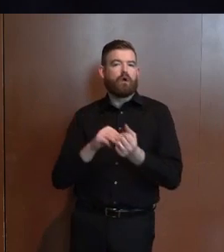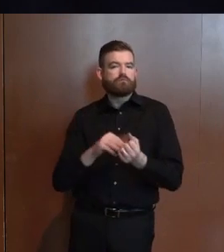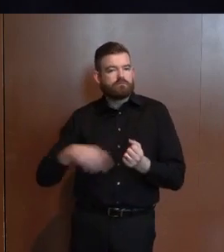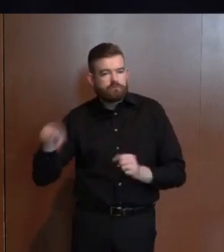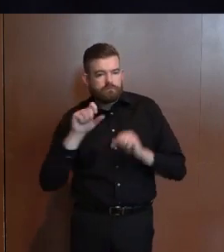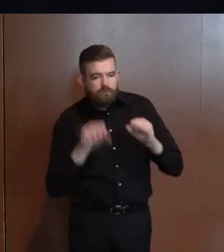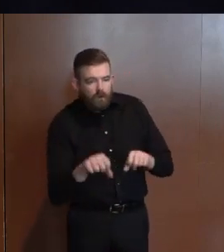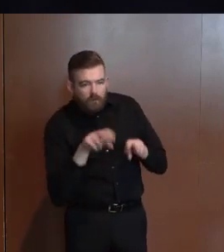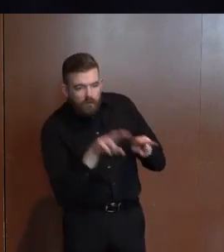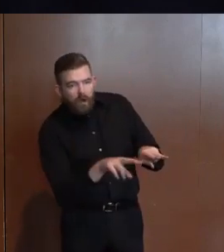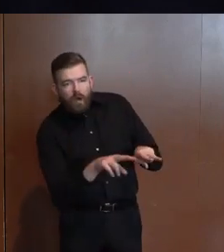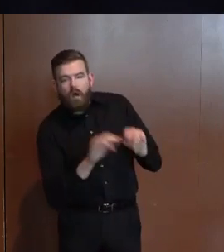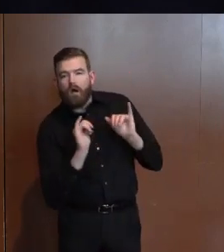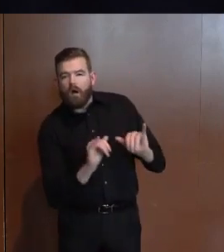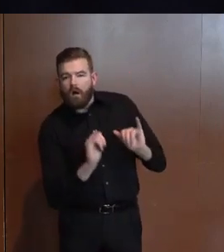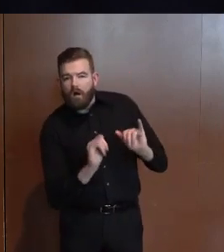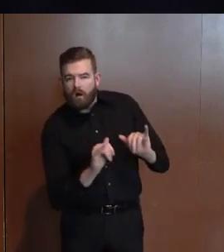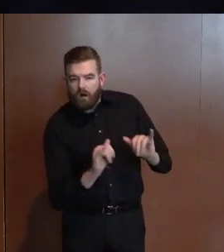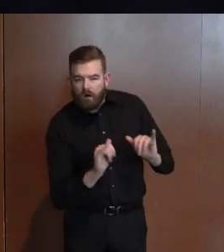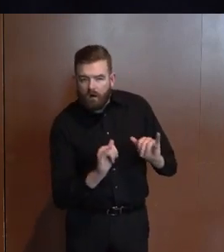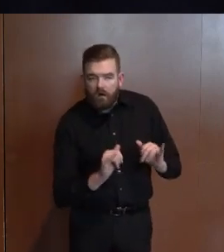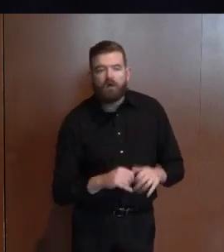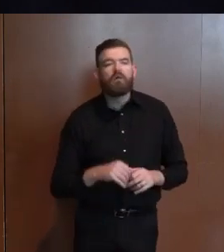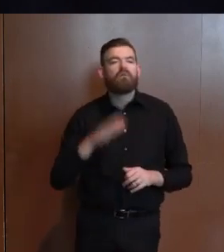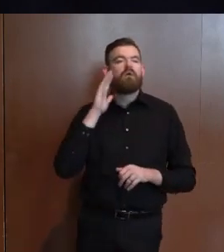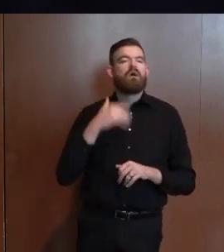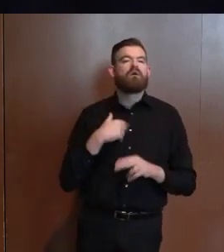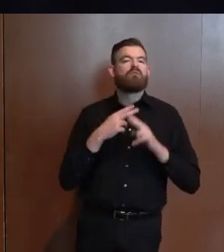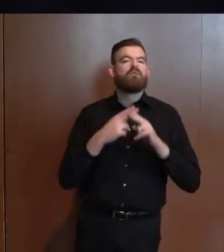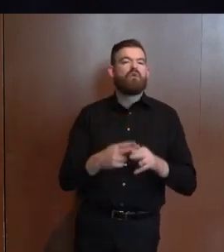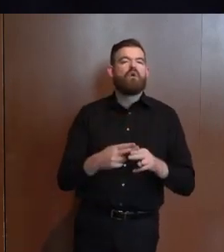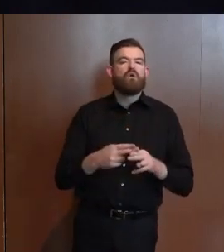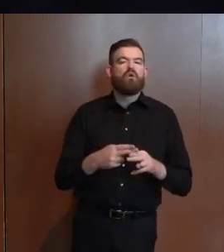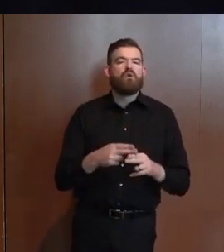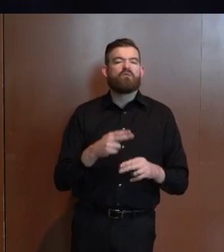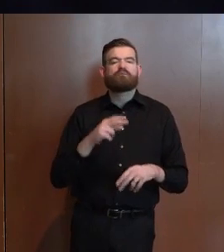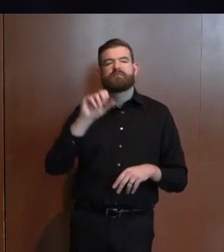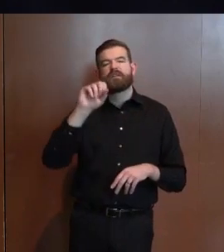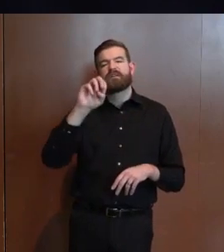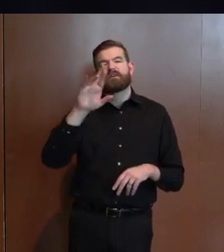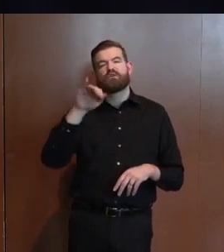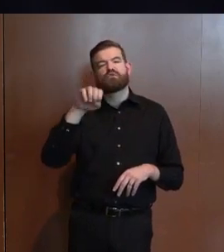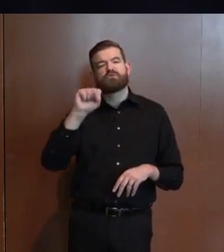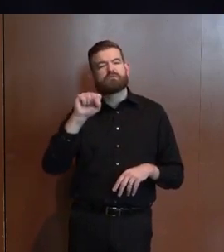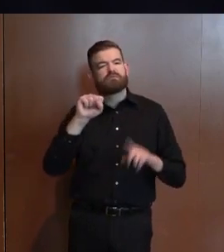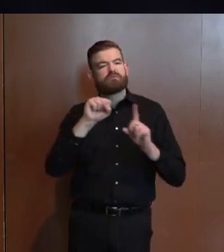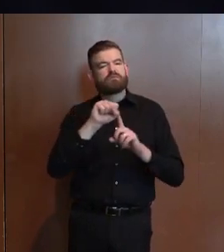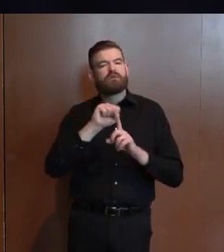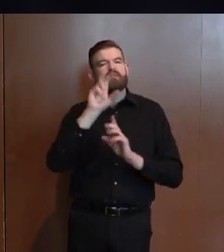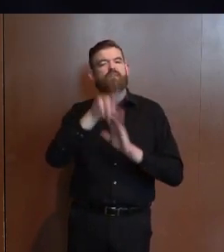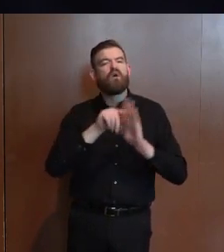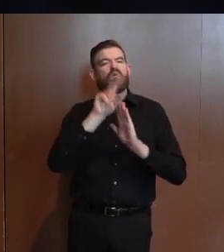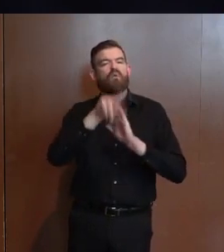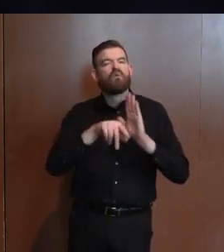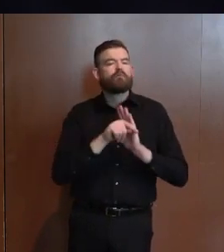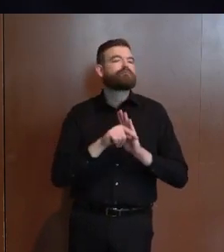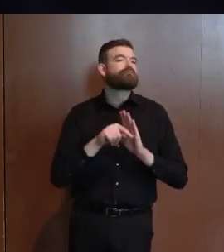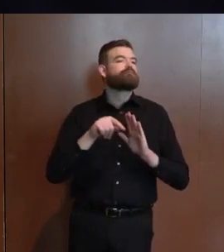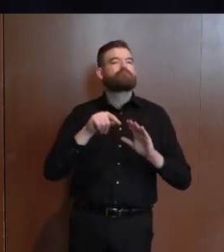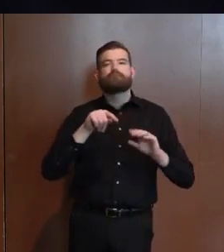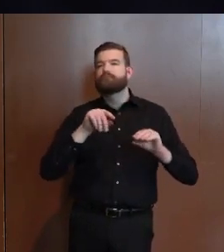be an ongoing series to engage more and more people in the communities, more and more providers, so that they